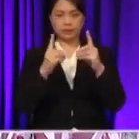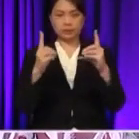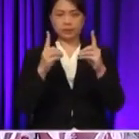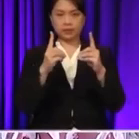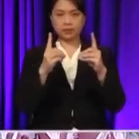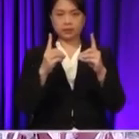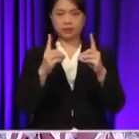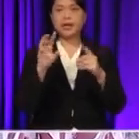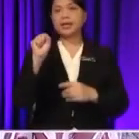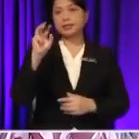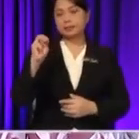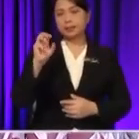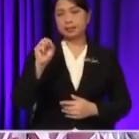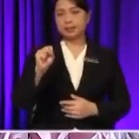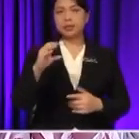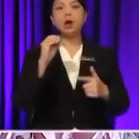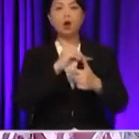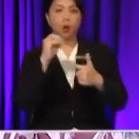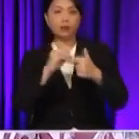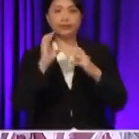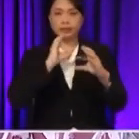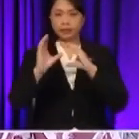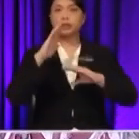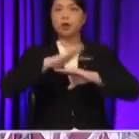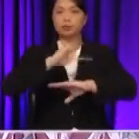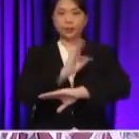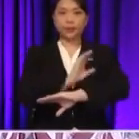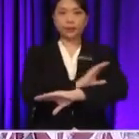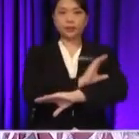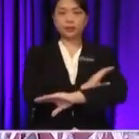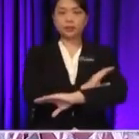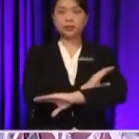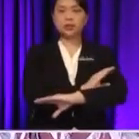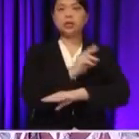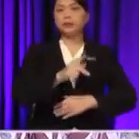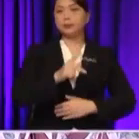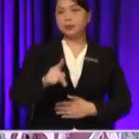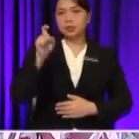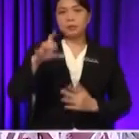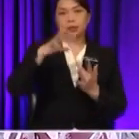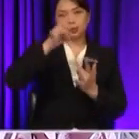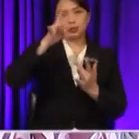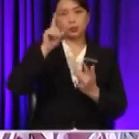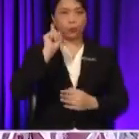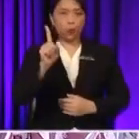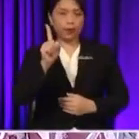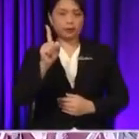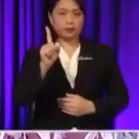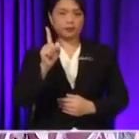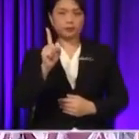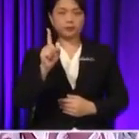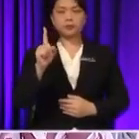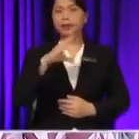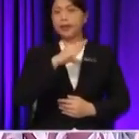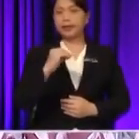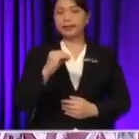message service, or chatting on the computer. Mm-hmm. So the students or the pupils must choose only one choice and then justify